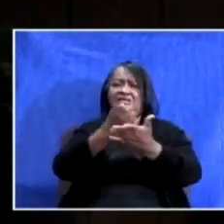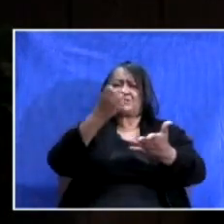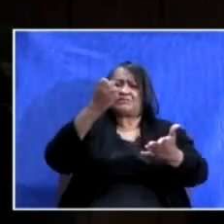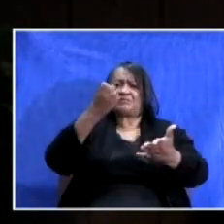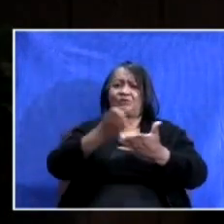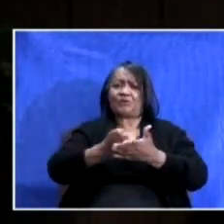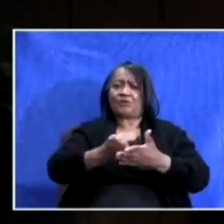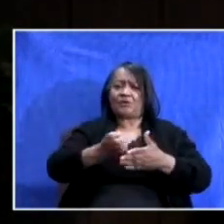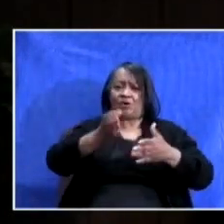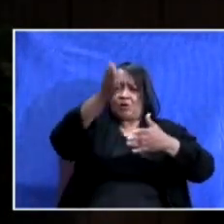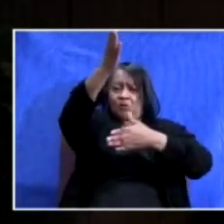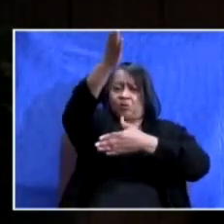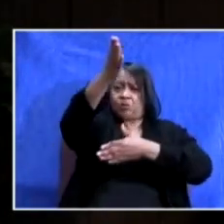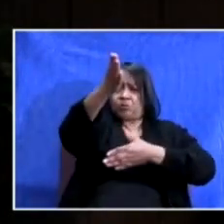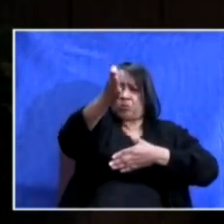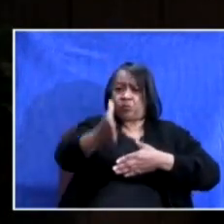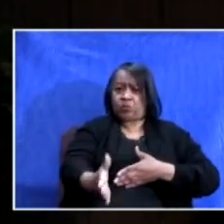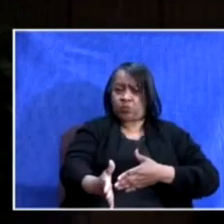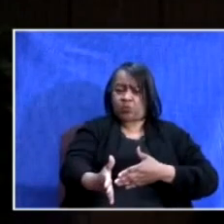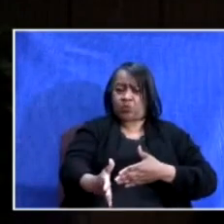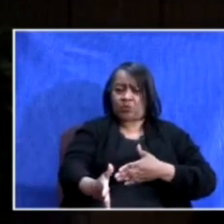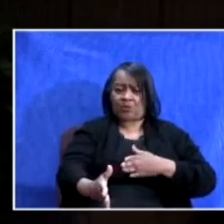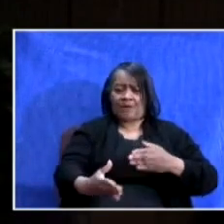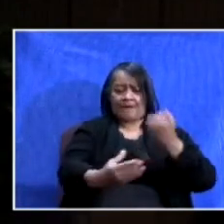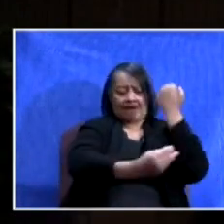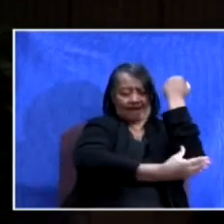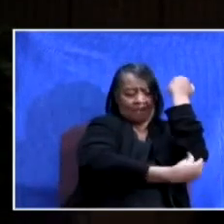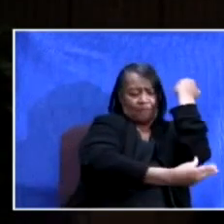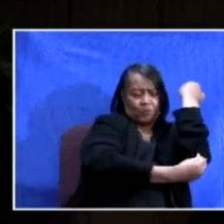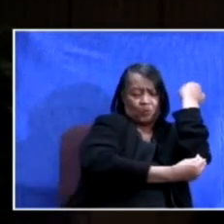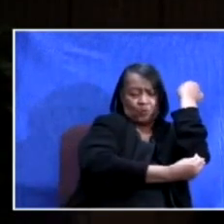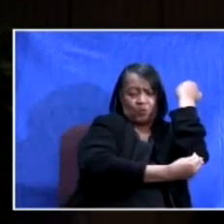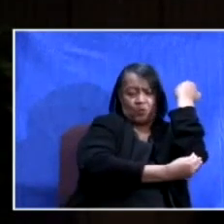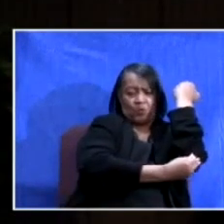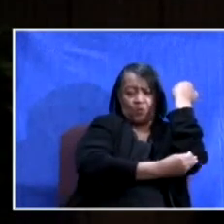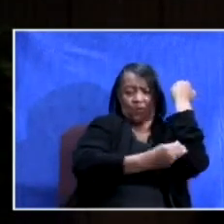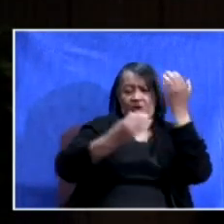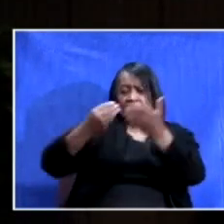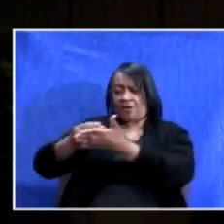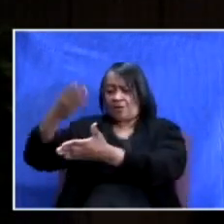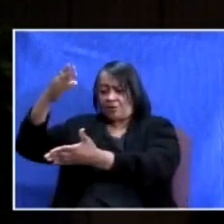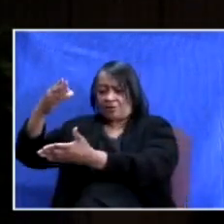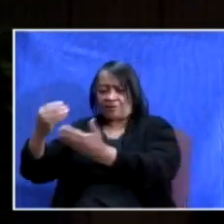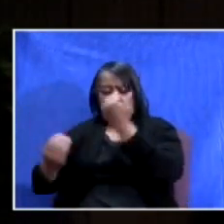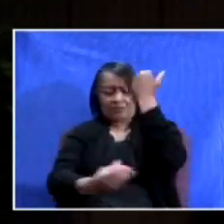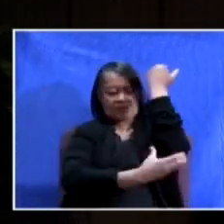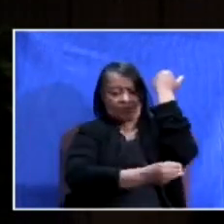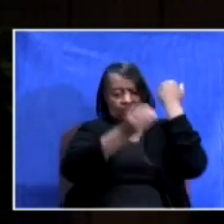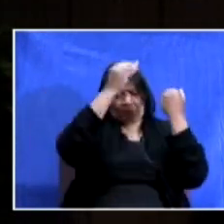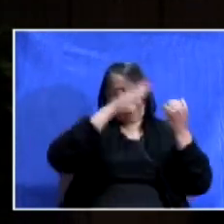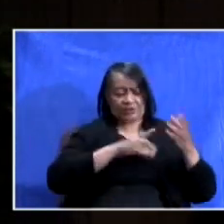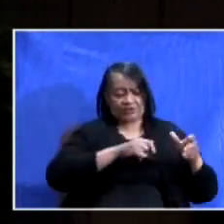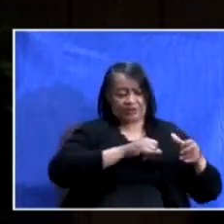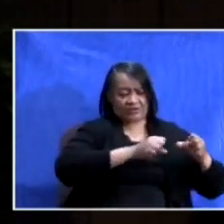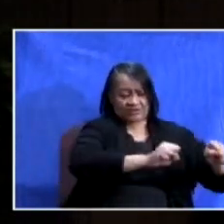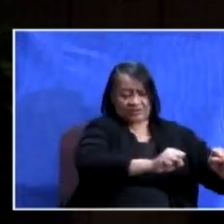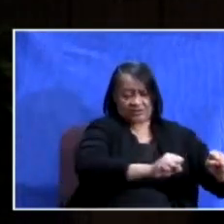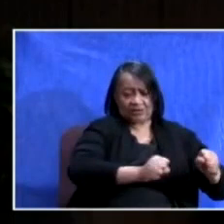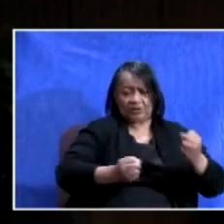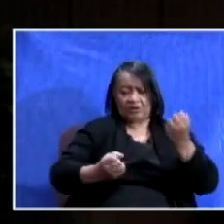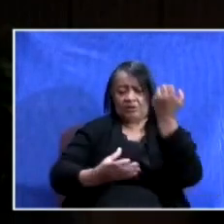between the poor and the rich. There was a poor man who lived on the street. There was a rich